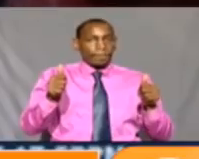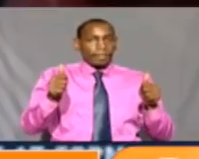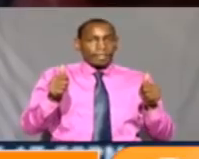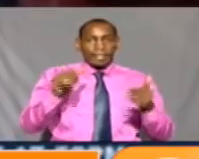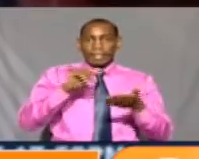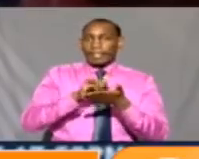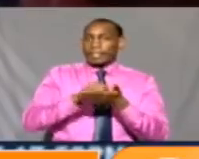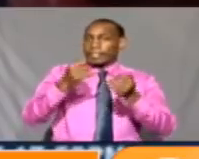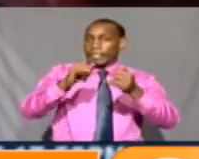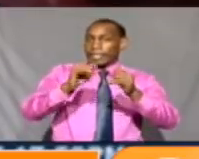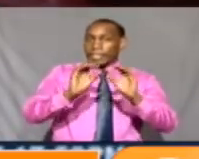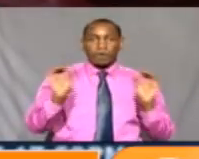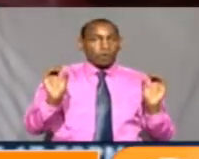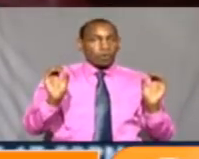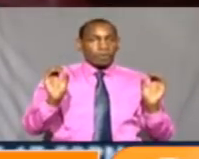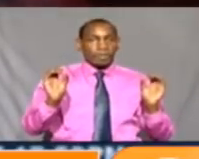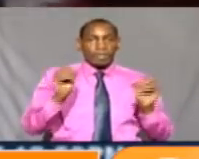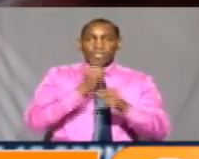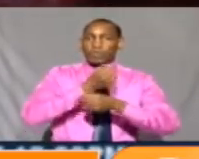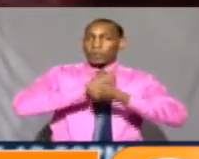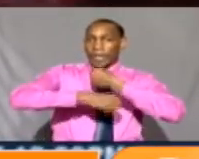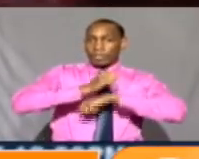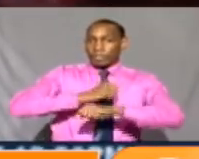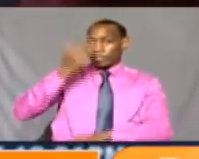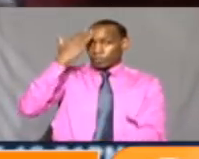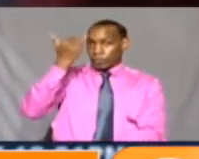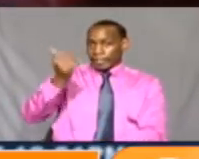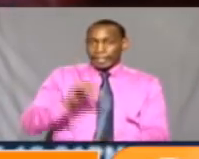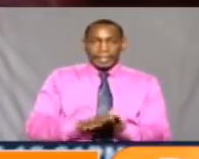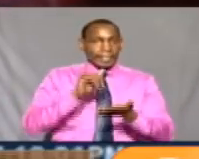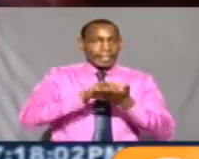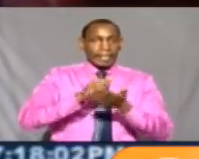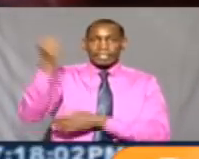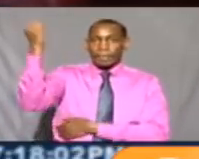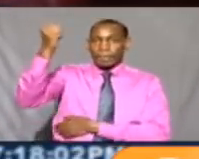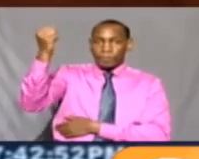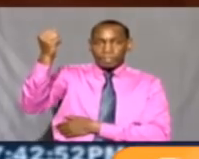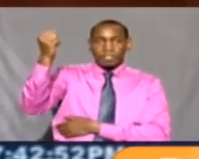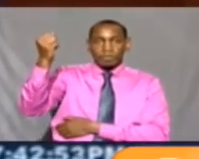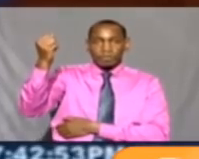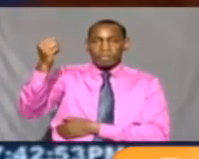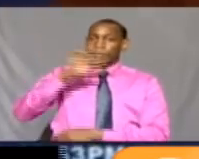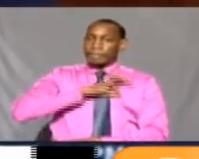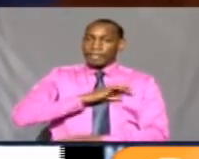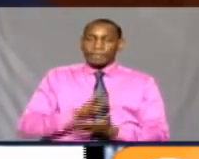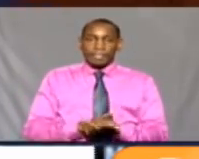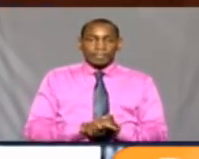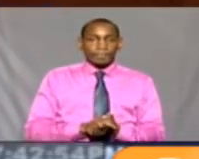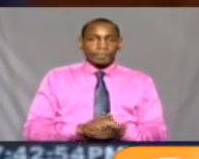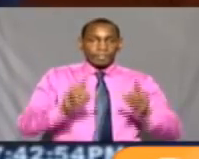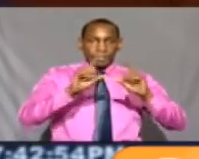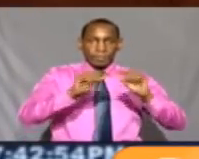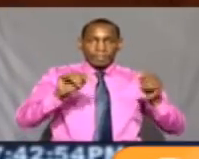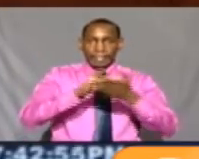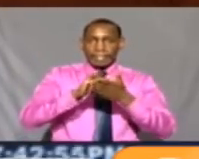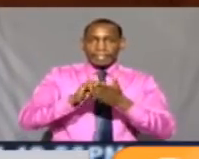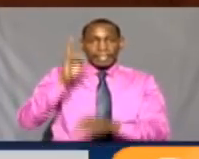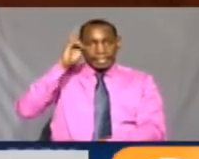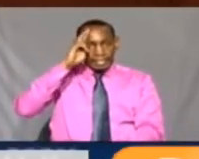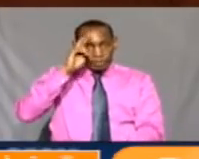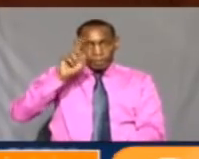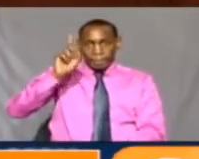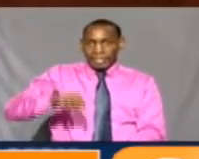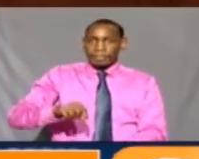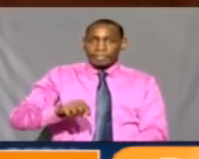Don't dare do something because it is politically convenient. Senator Aaron has said that let us be logical. But beyond